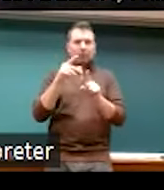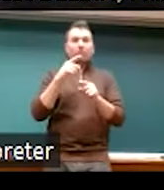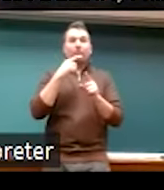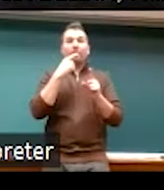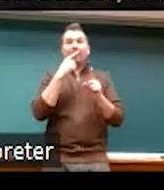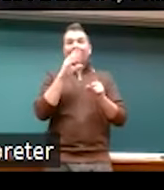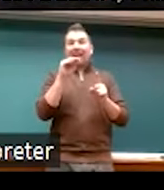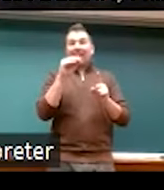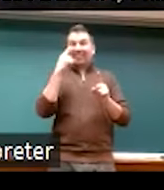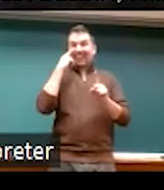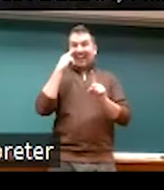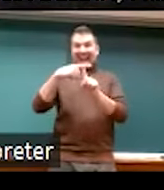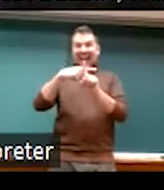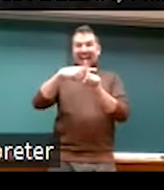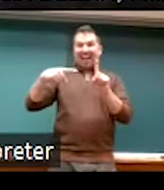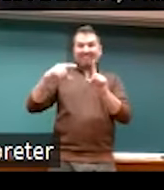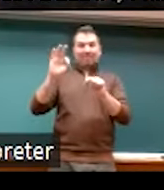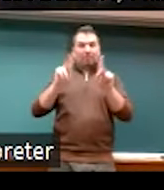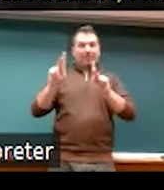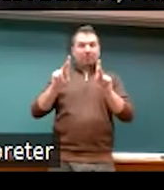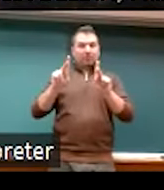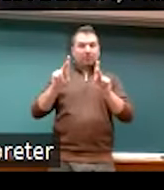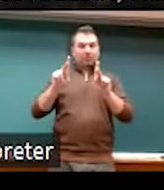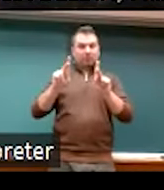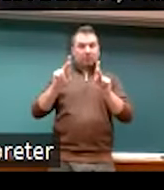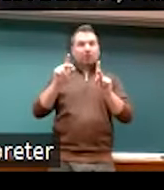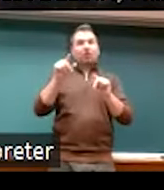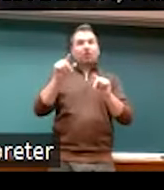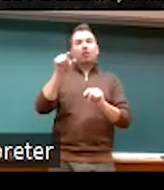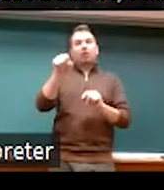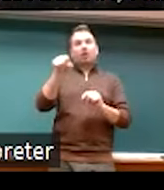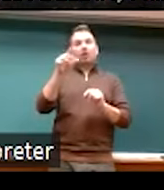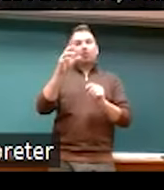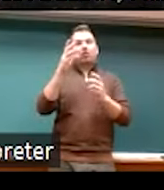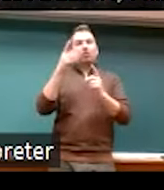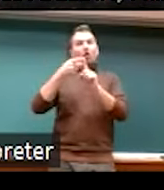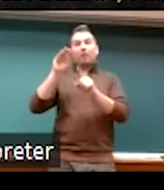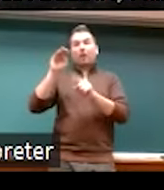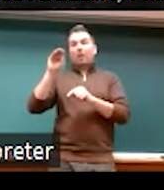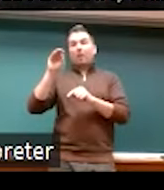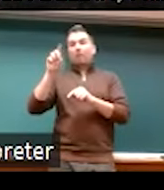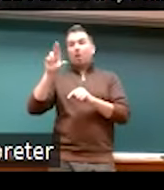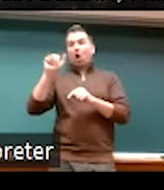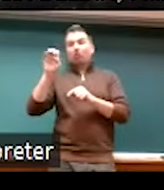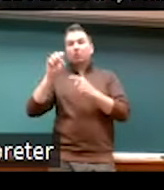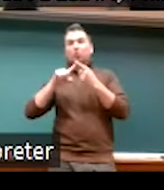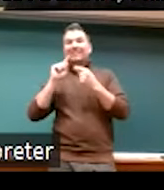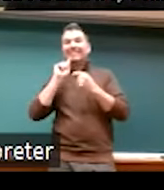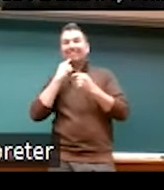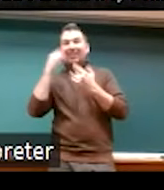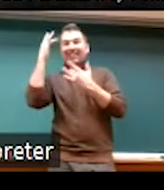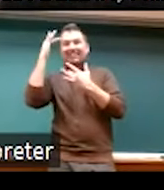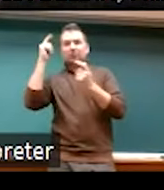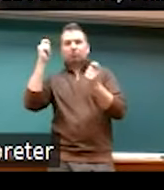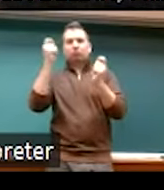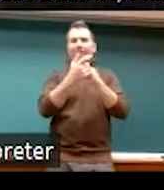about half the people in that pilot group completely remitted from moderate to severe illnesses. That gave us courage to continue on. We did about